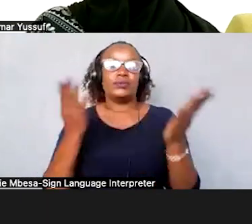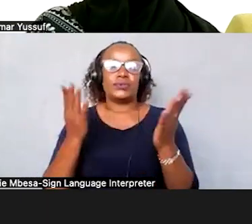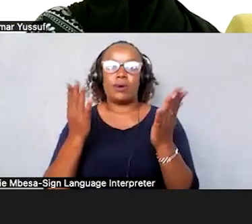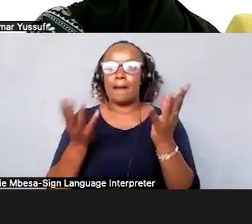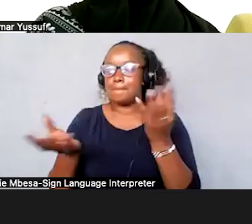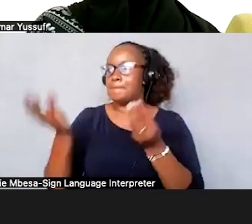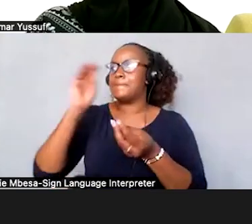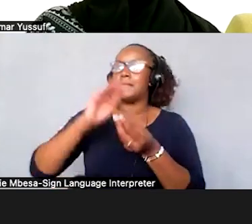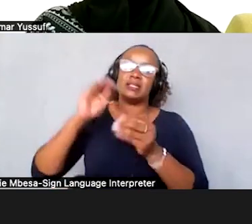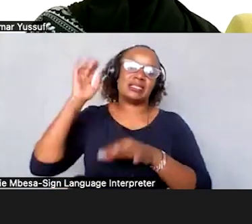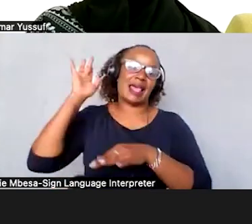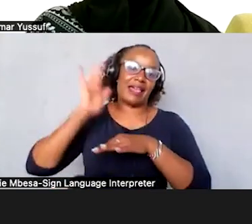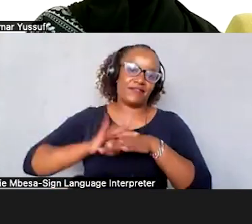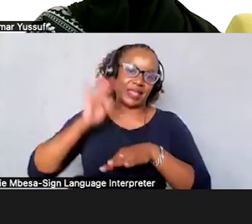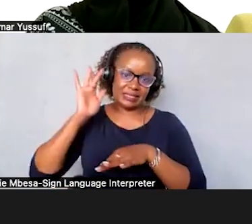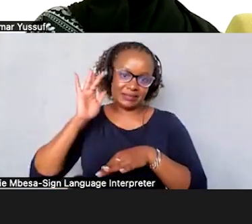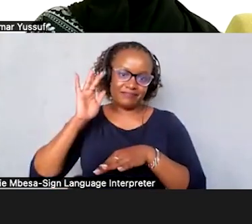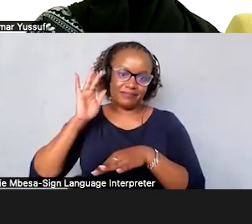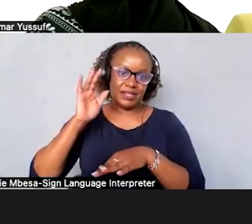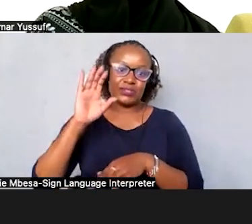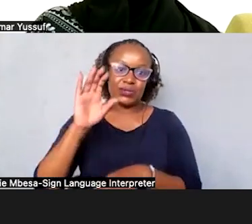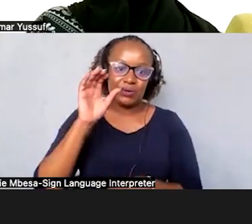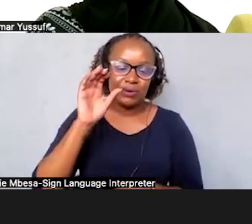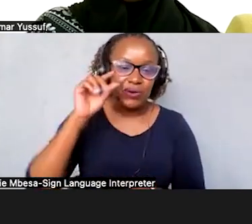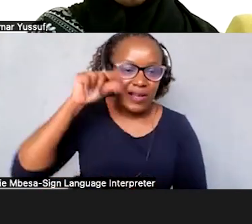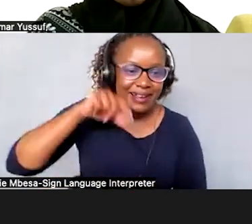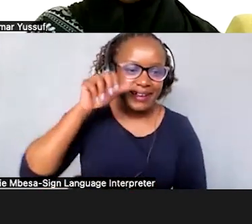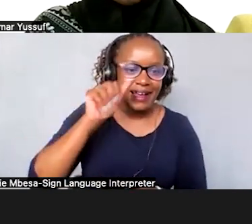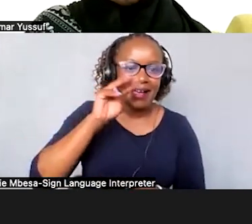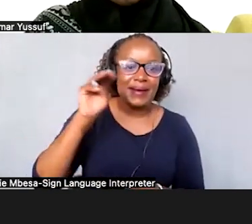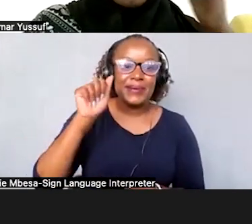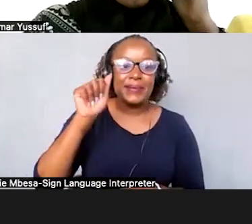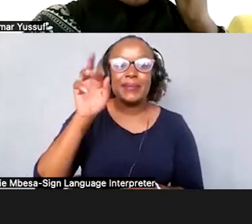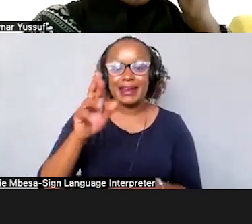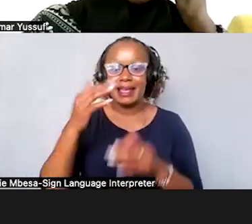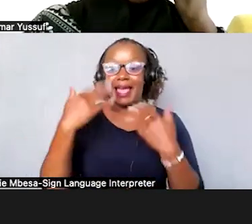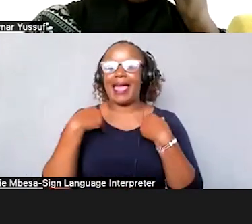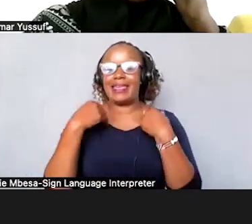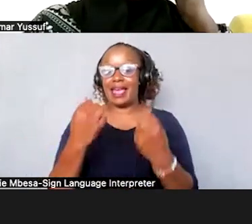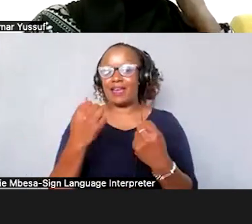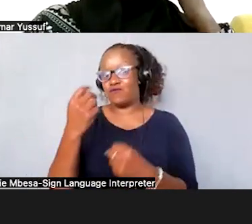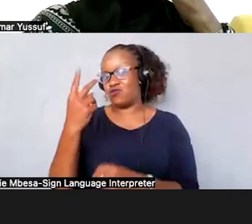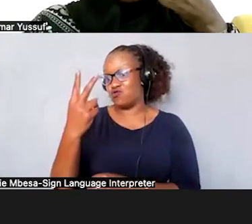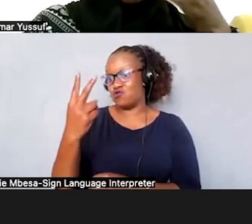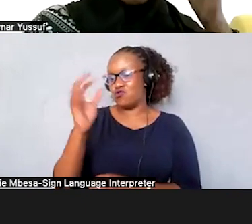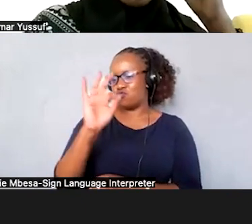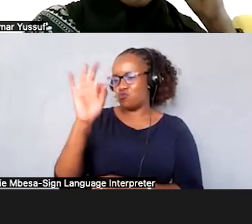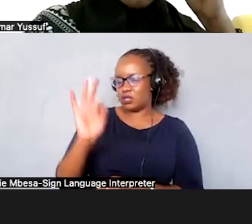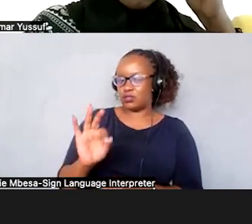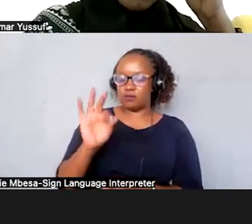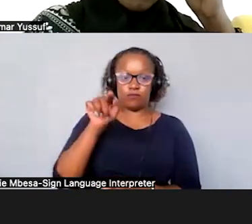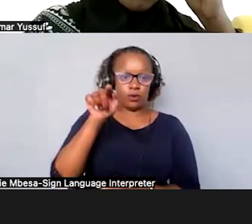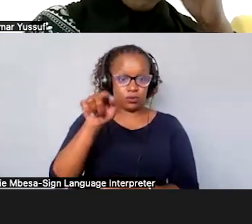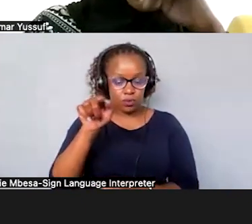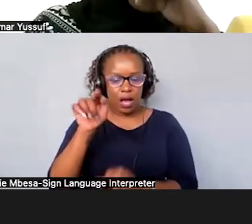the center. So, Kamar, I have two questions for you. Why is it critical for survivors to